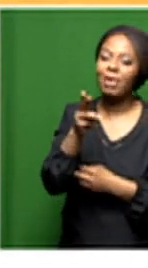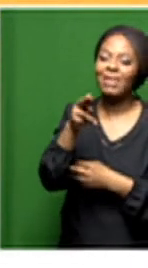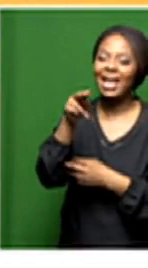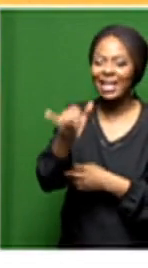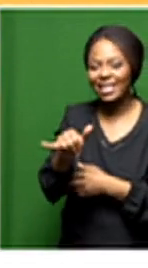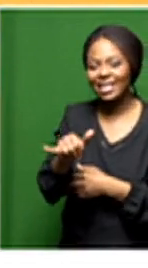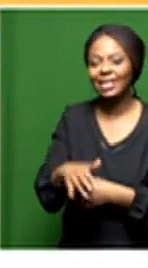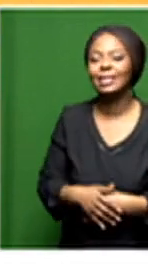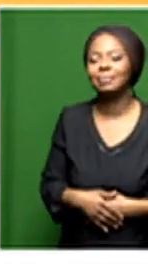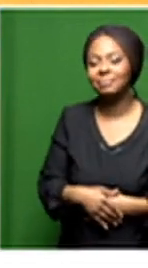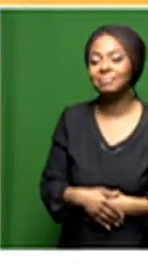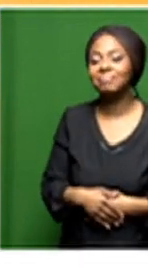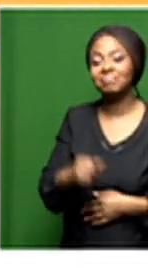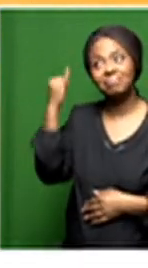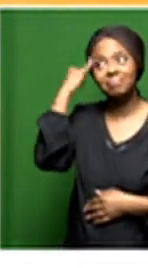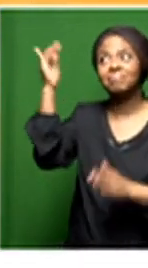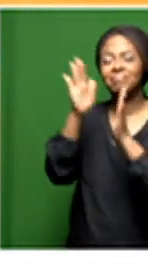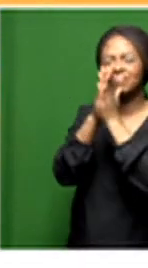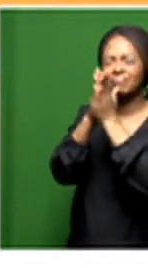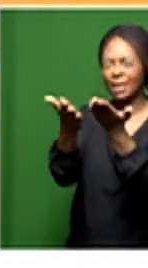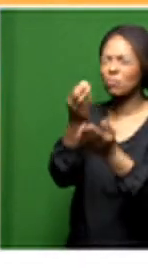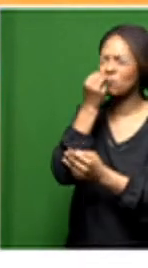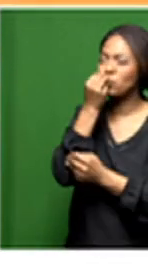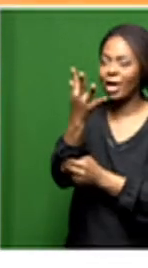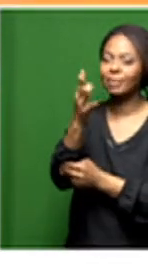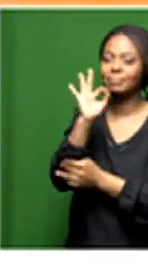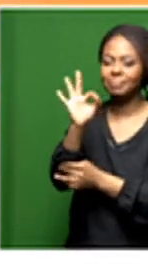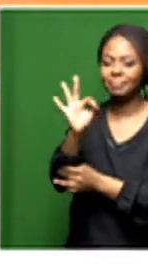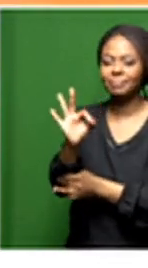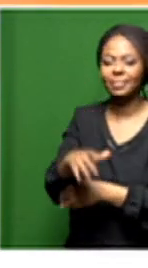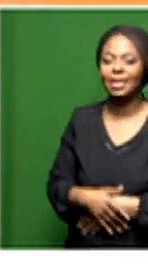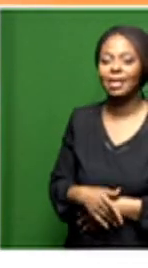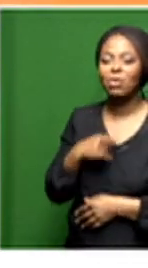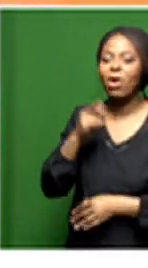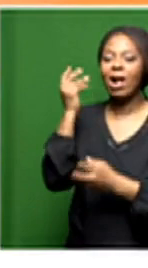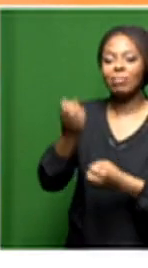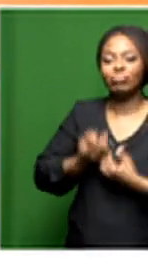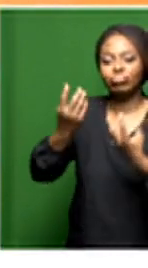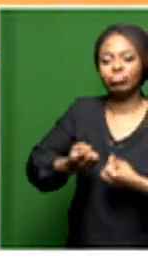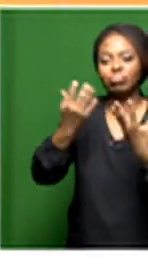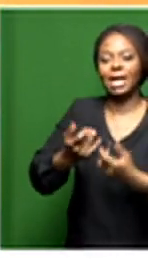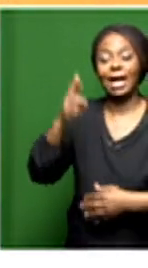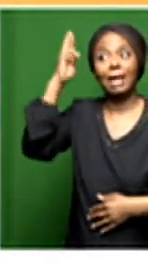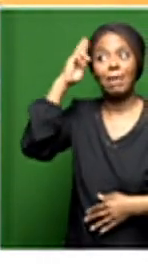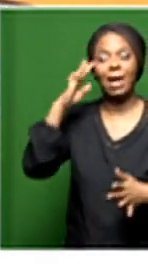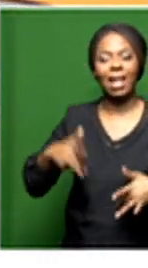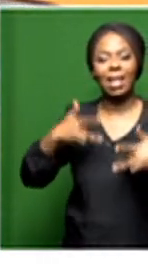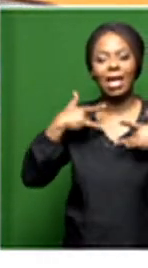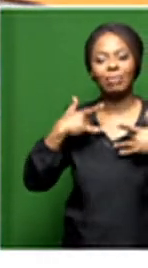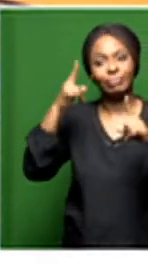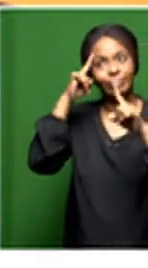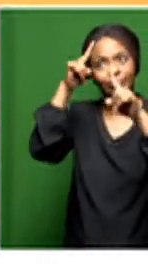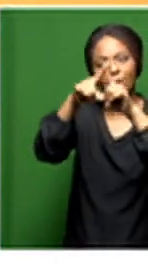a masterpiece. And I quite like, and speaking of masterpieces, I quite like that line that you made where you say, remember, your life is your